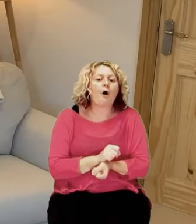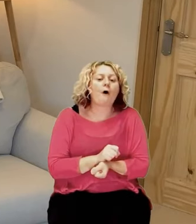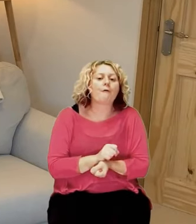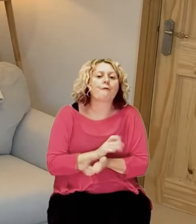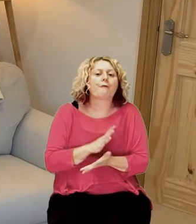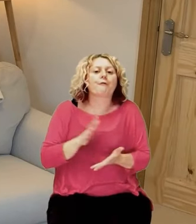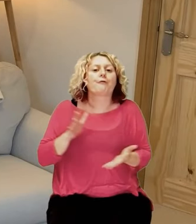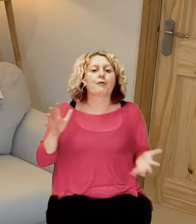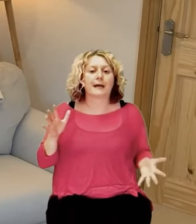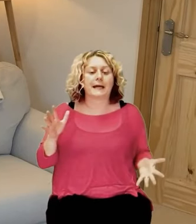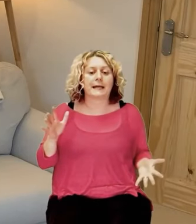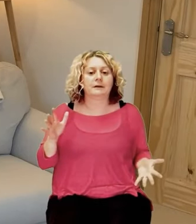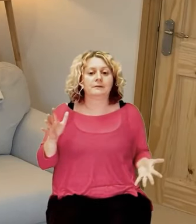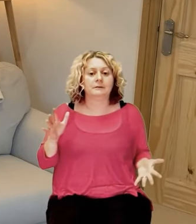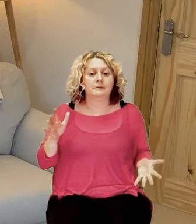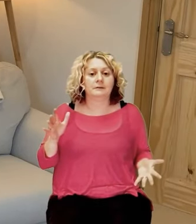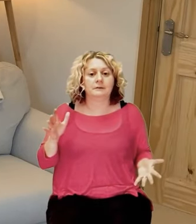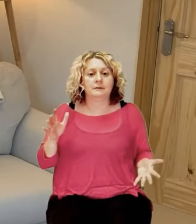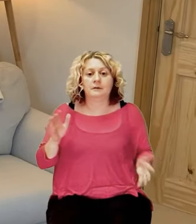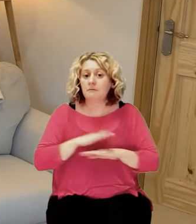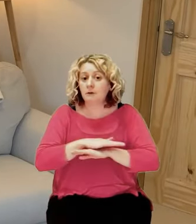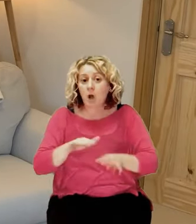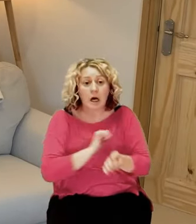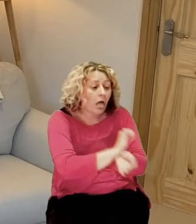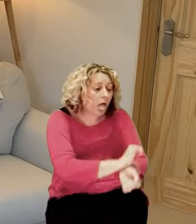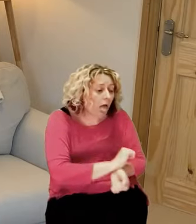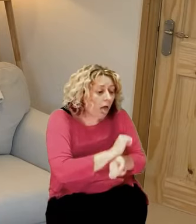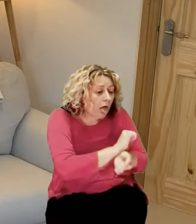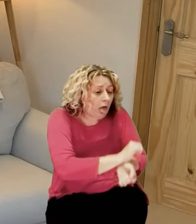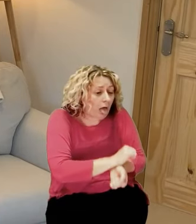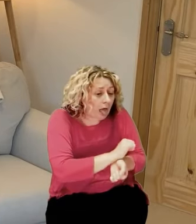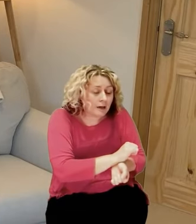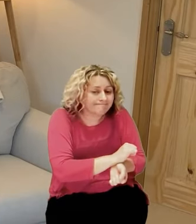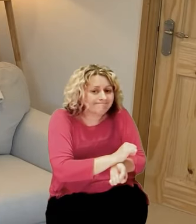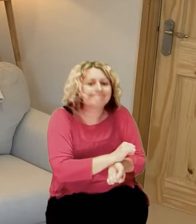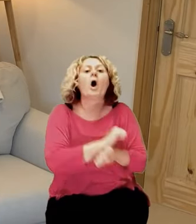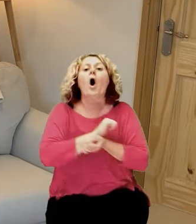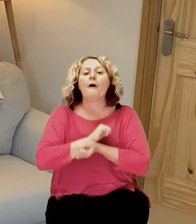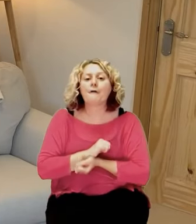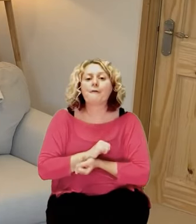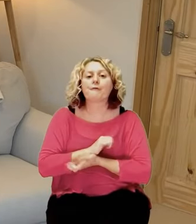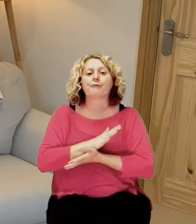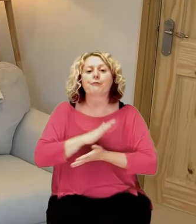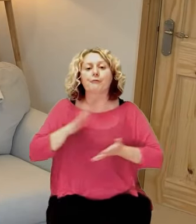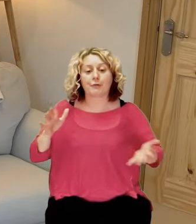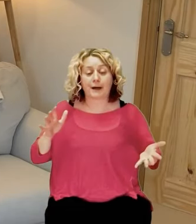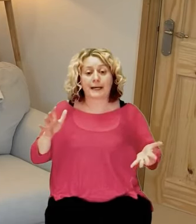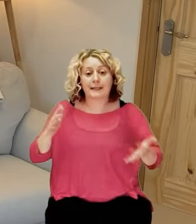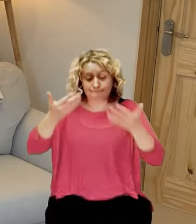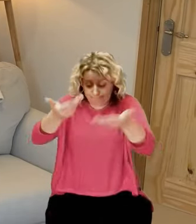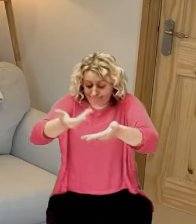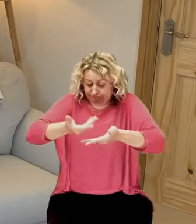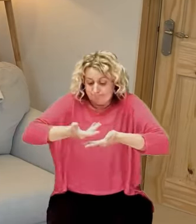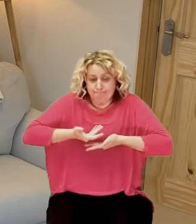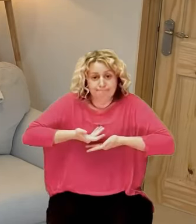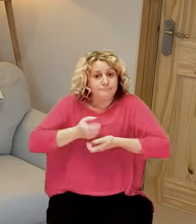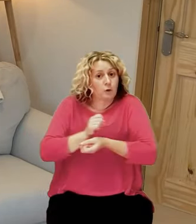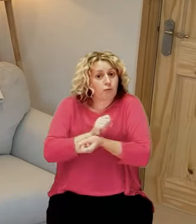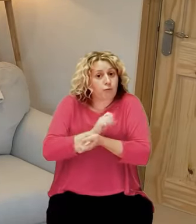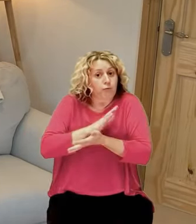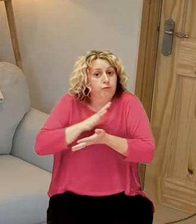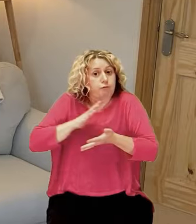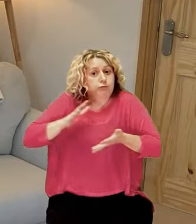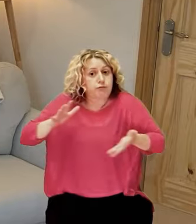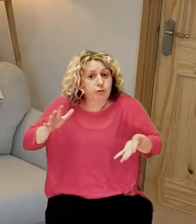now. He gave us a vision of redemption from the slavery of sin. He set us free from those